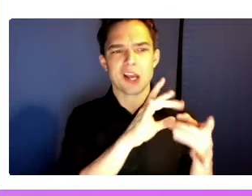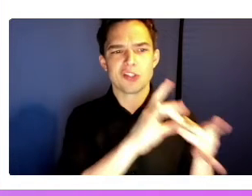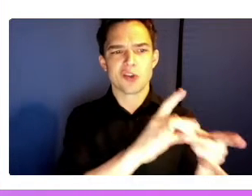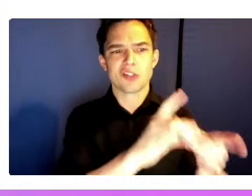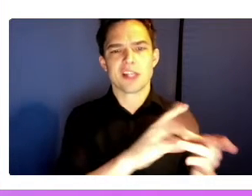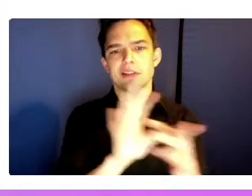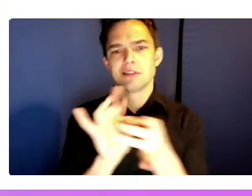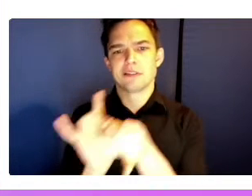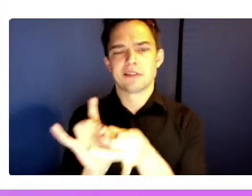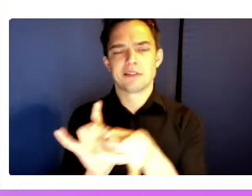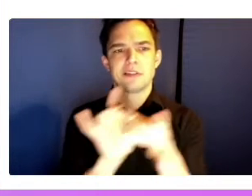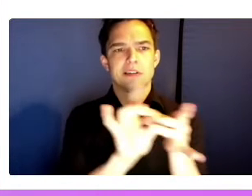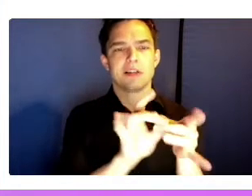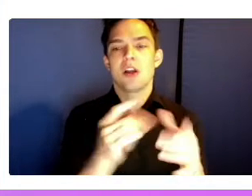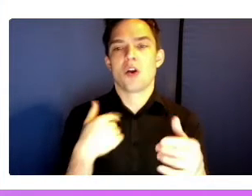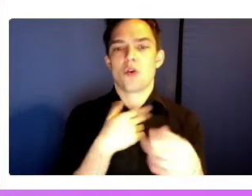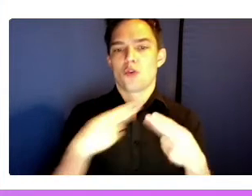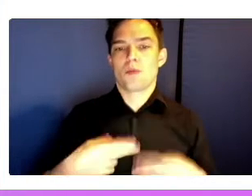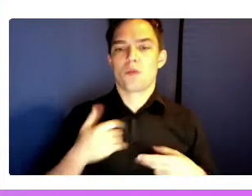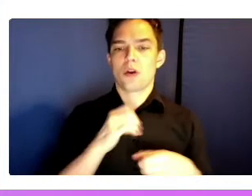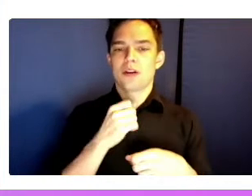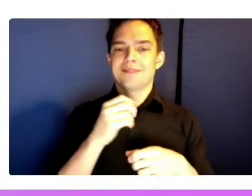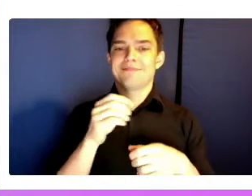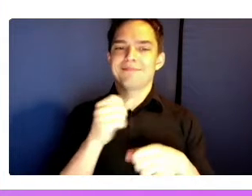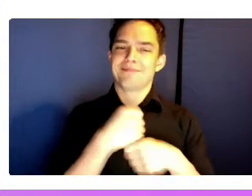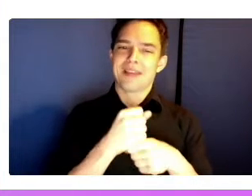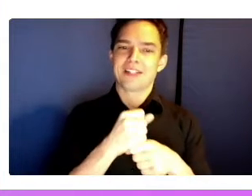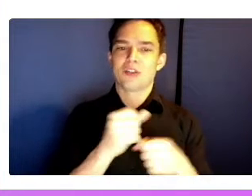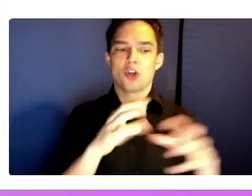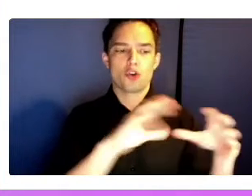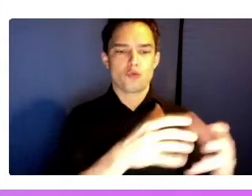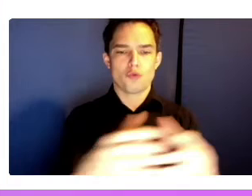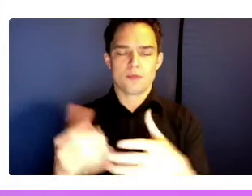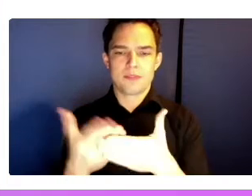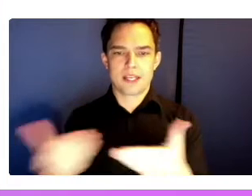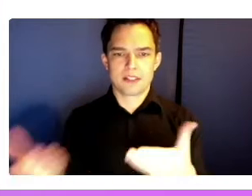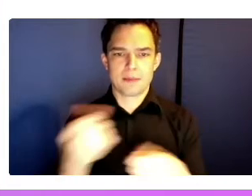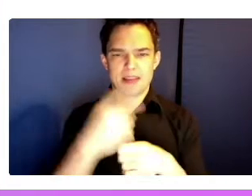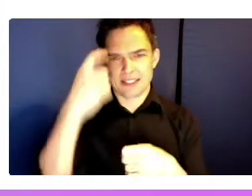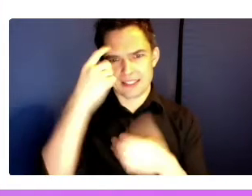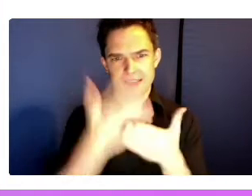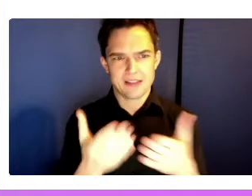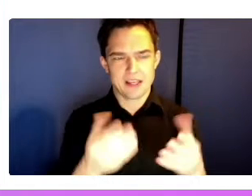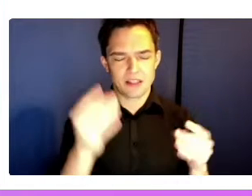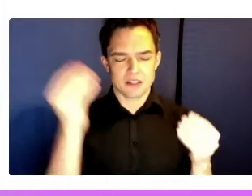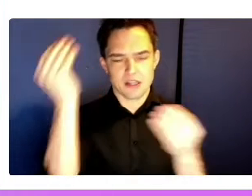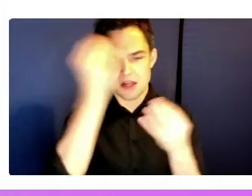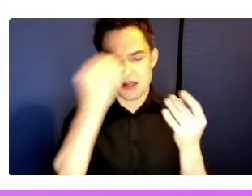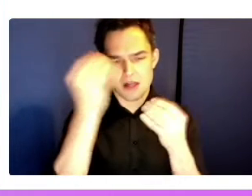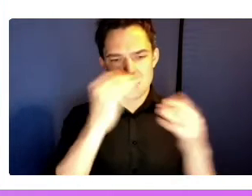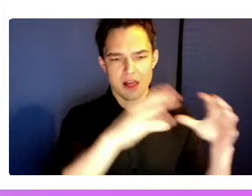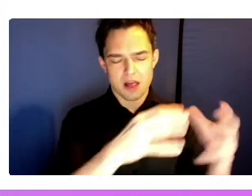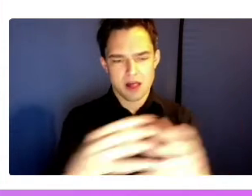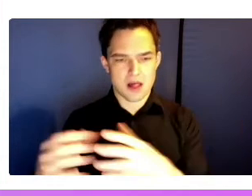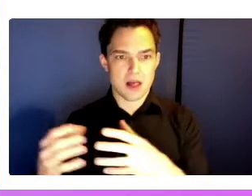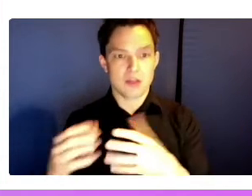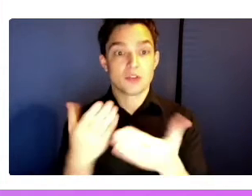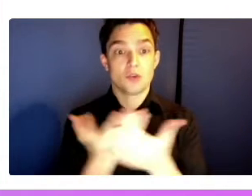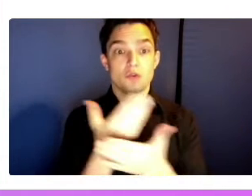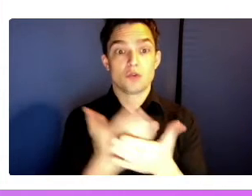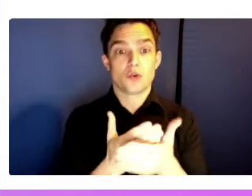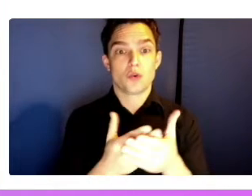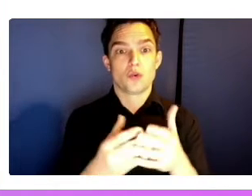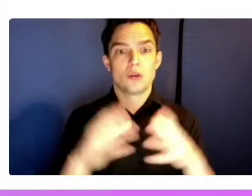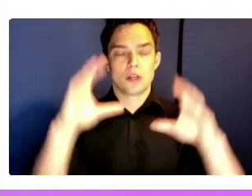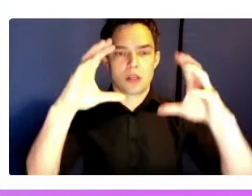think, humans were designed to group things together and make sense of things. So new dimensions kind of